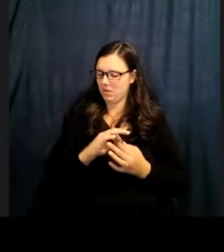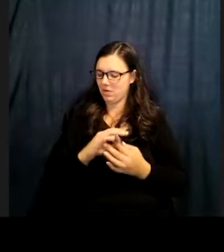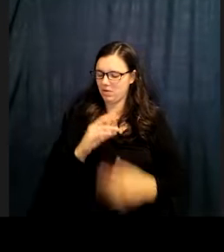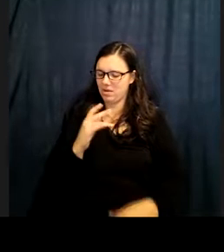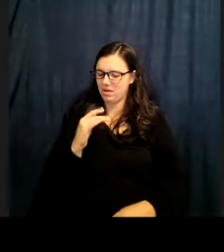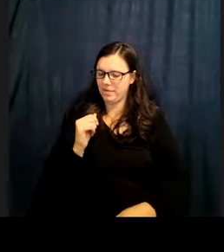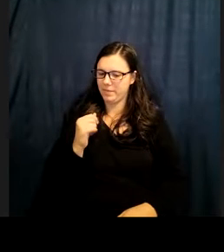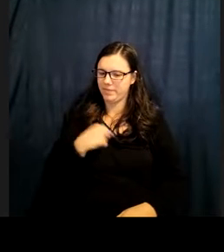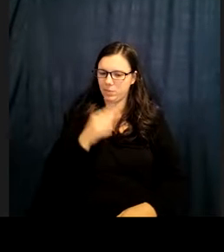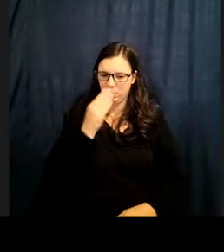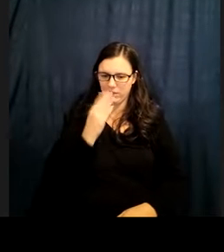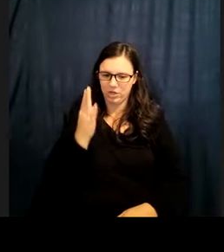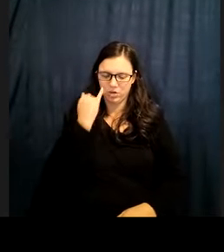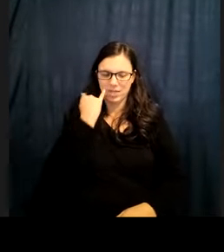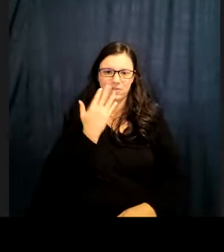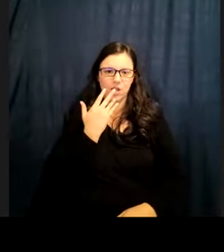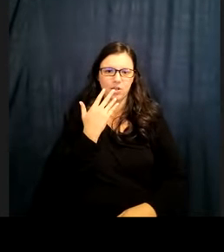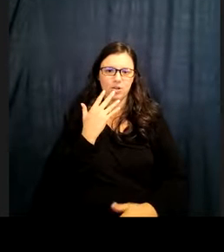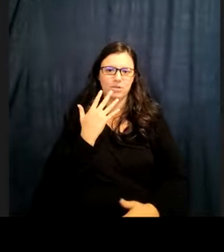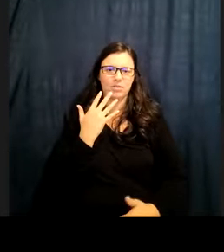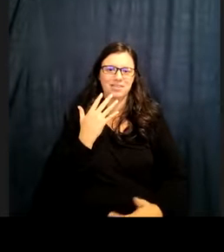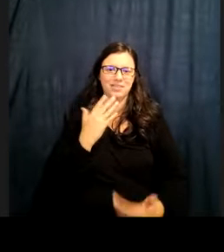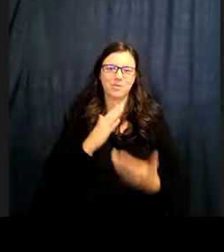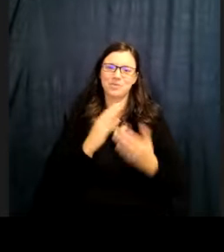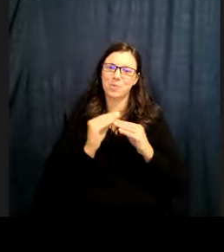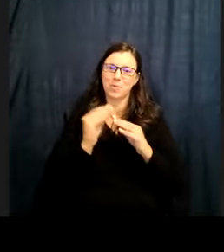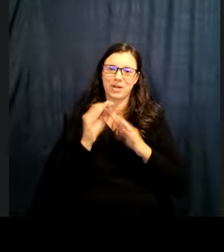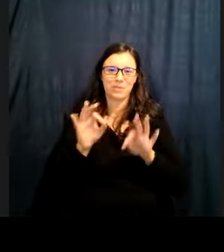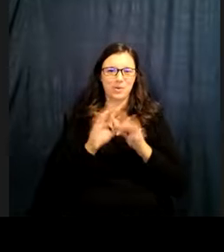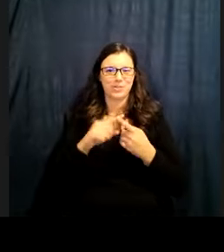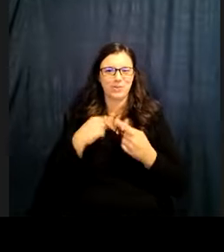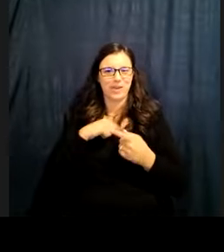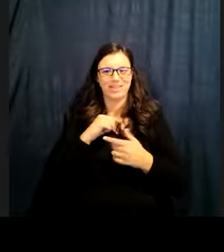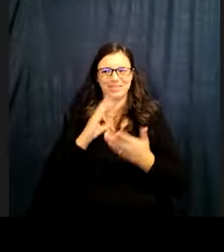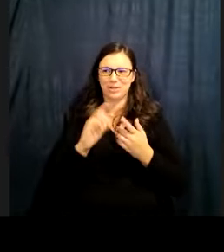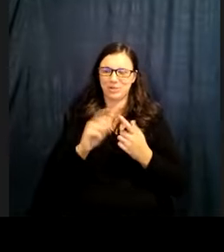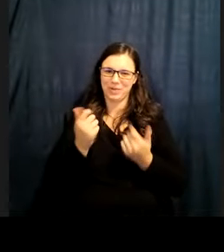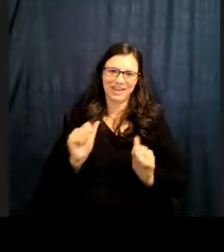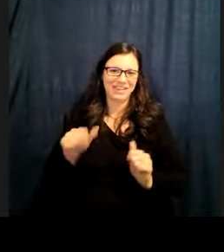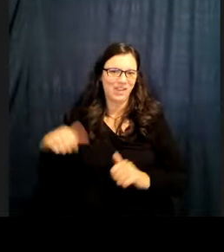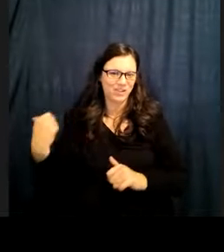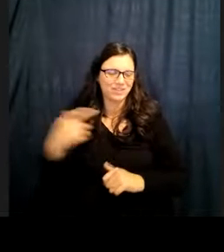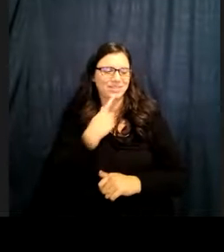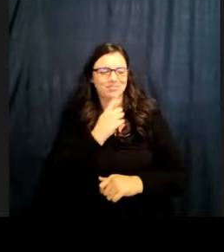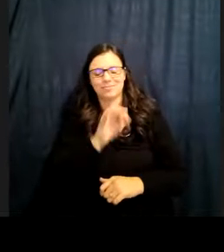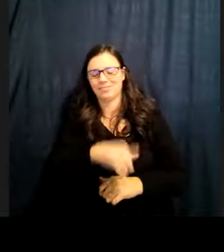we wouldn't care if color was more important to us than anything else or something like that. And she said, yeah, that's